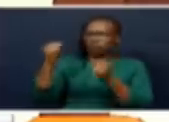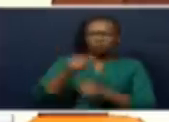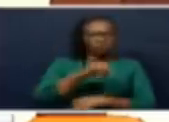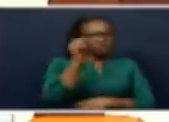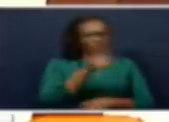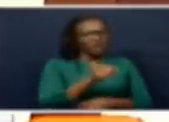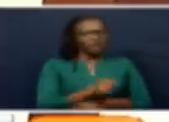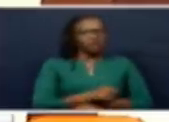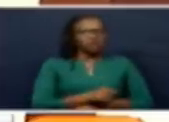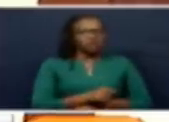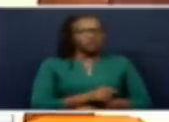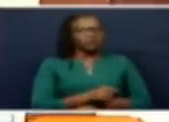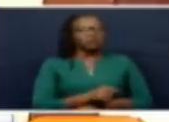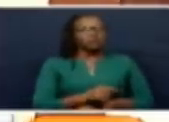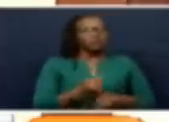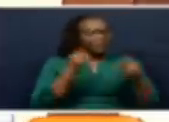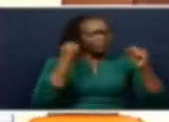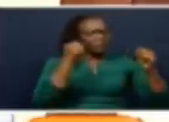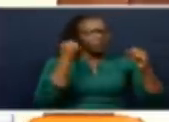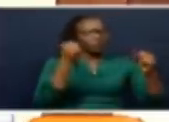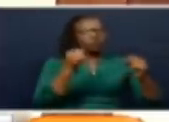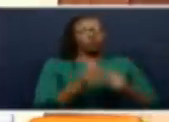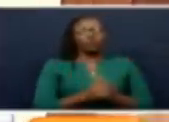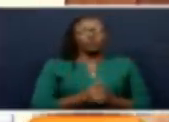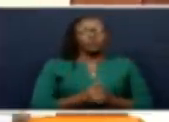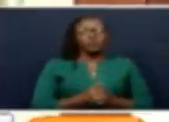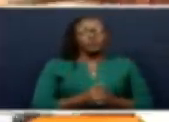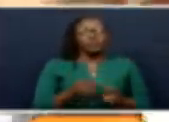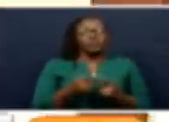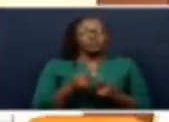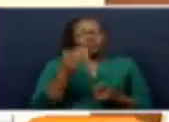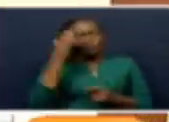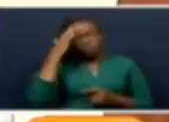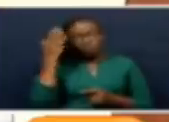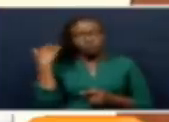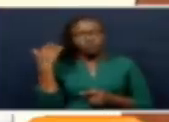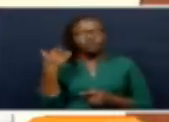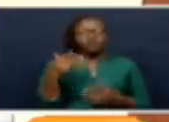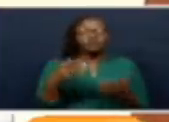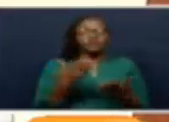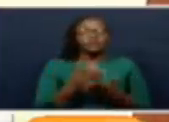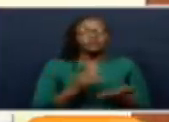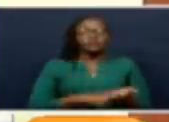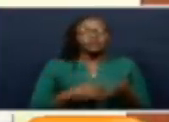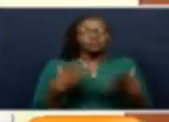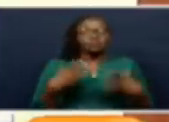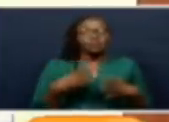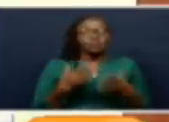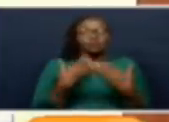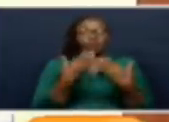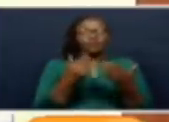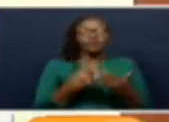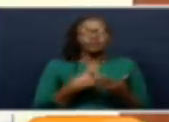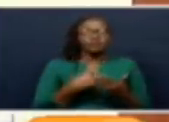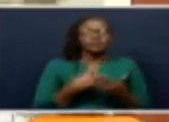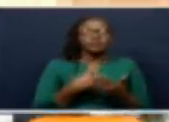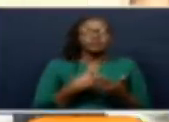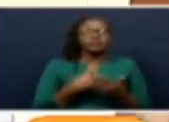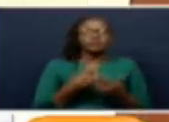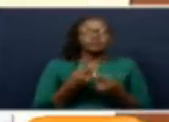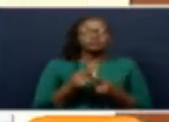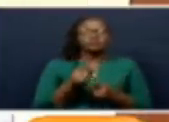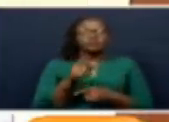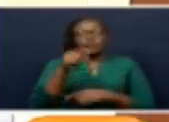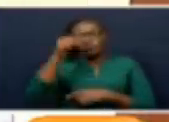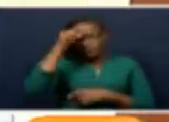was no opposition in Kenya. Yes. Because if you tell him some people are, there are people who are attacking government, you tell him, wacha waseme, serikali iko